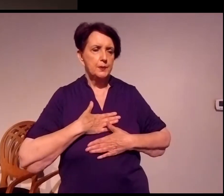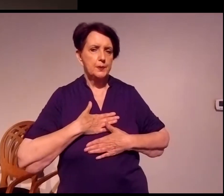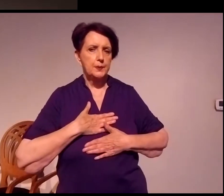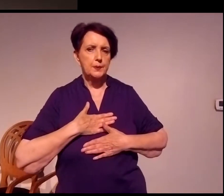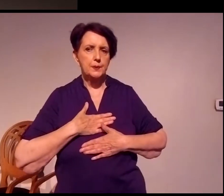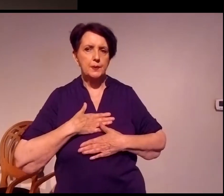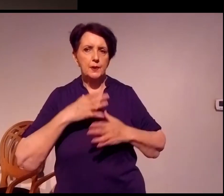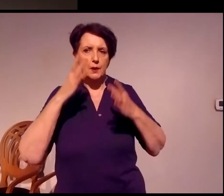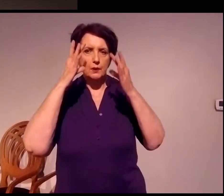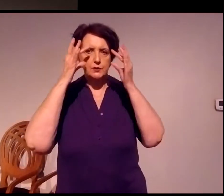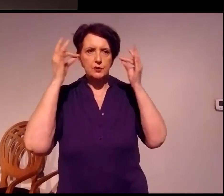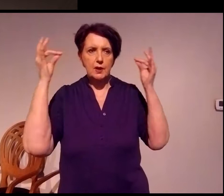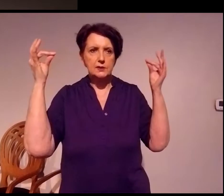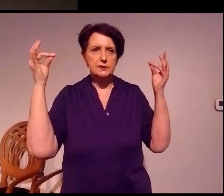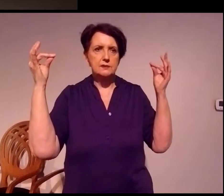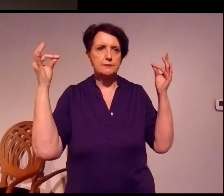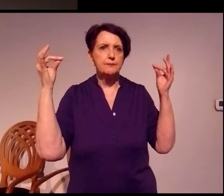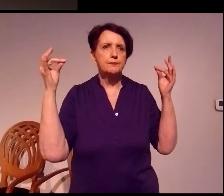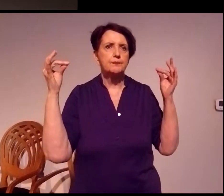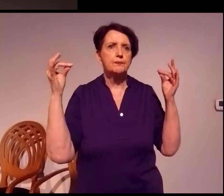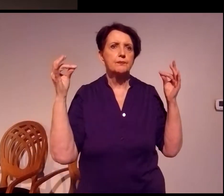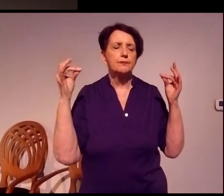Gently close your eyes.